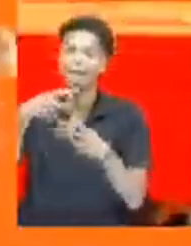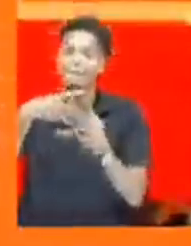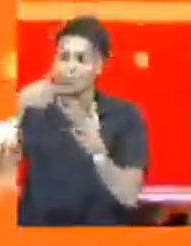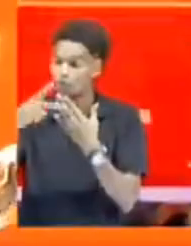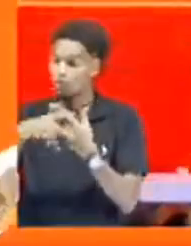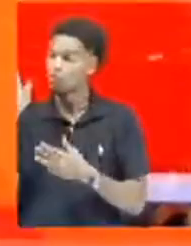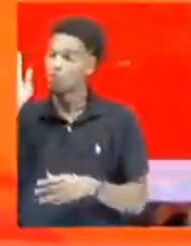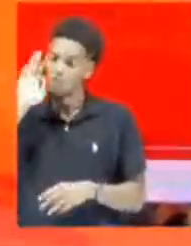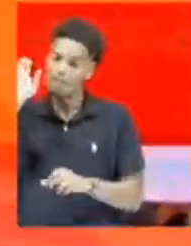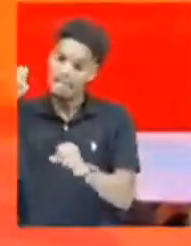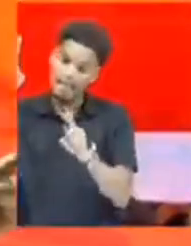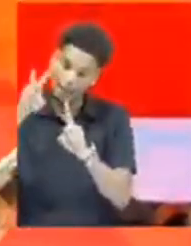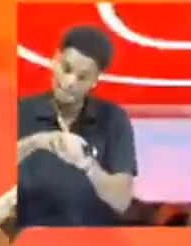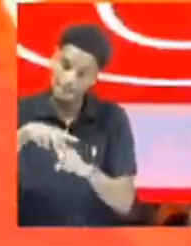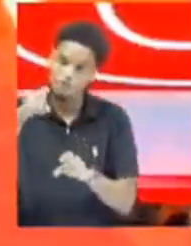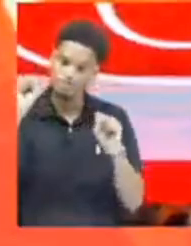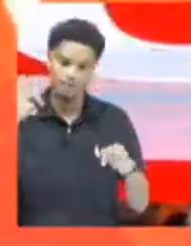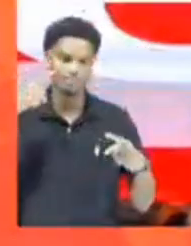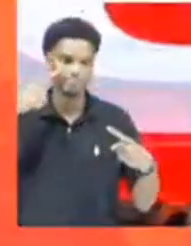entertainment.